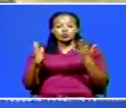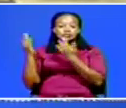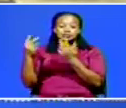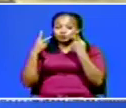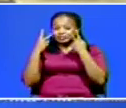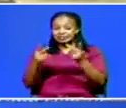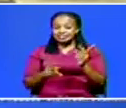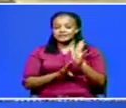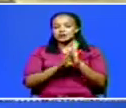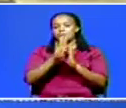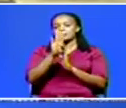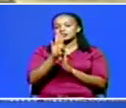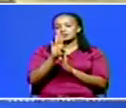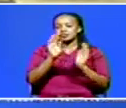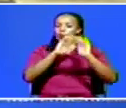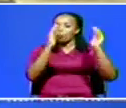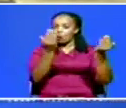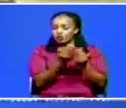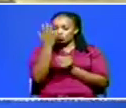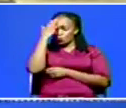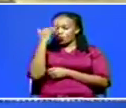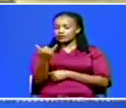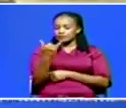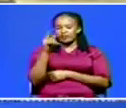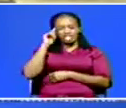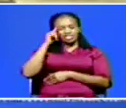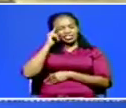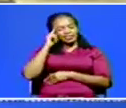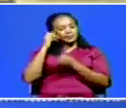even on the continent, because I think this is the way that most countries are going now.